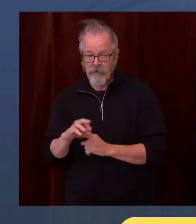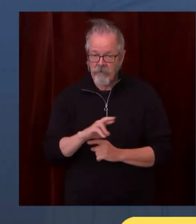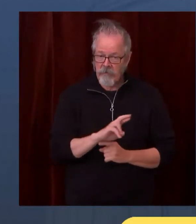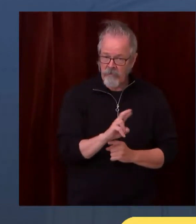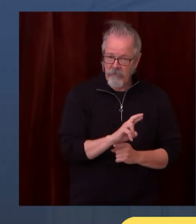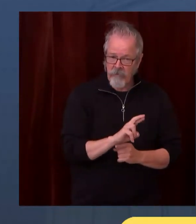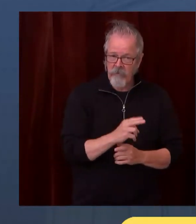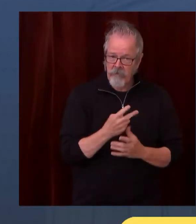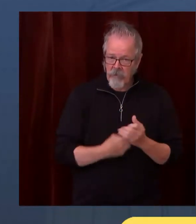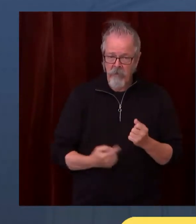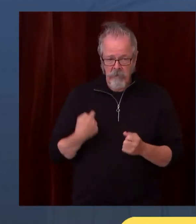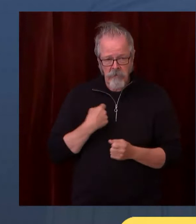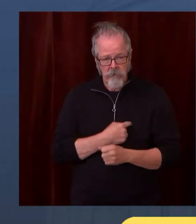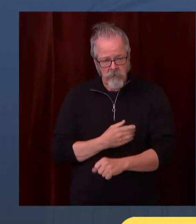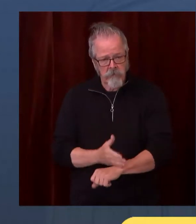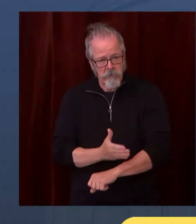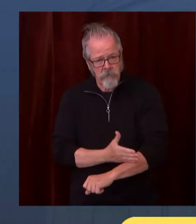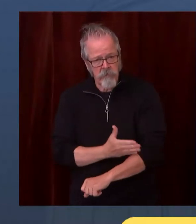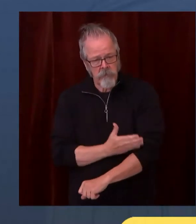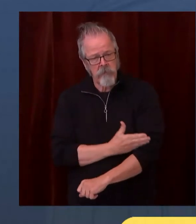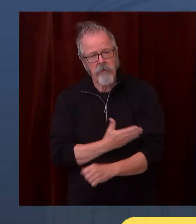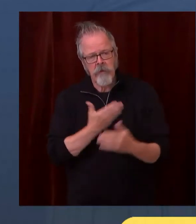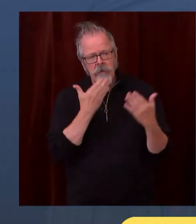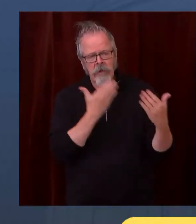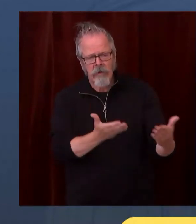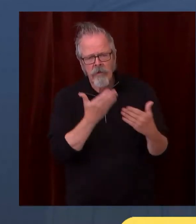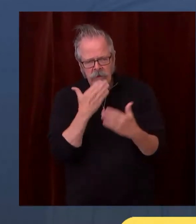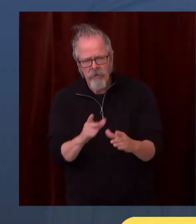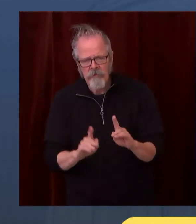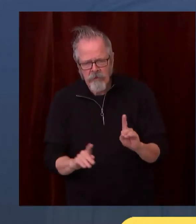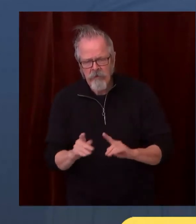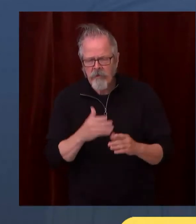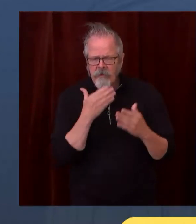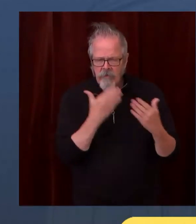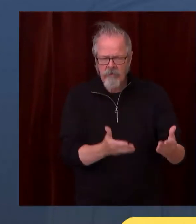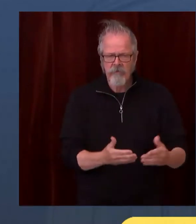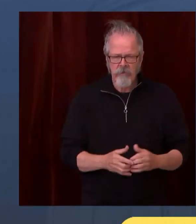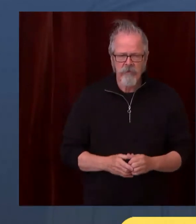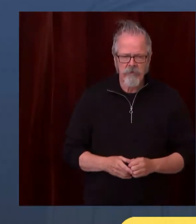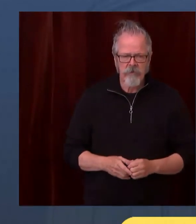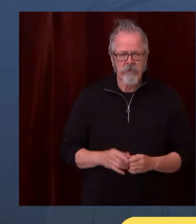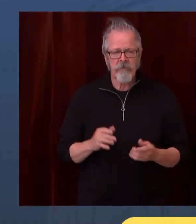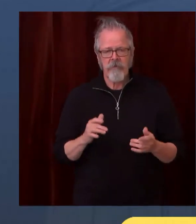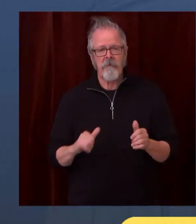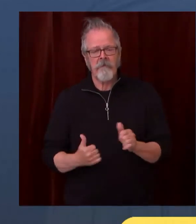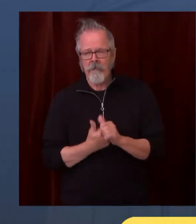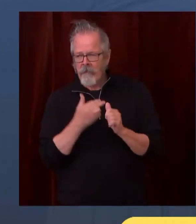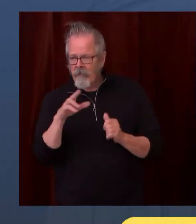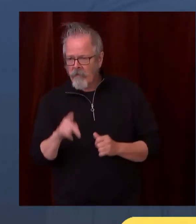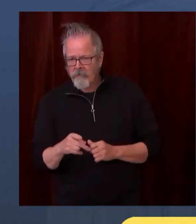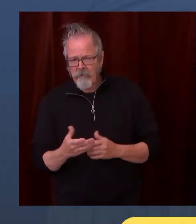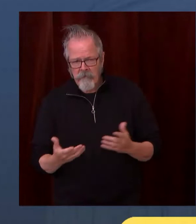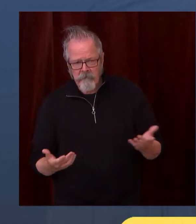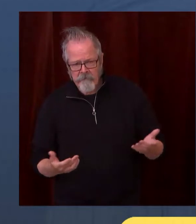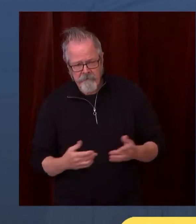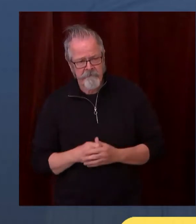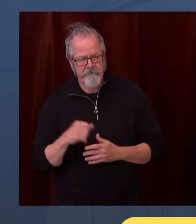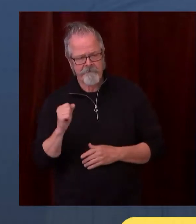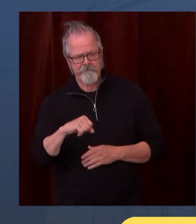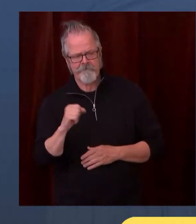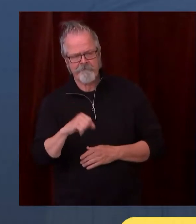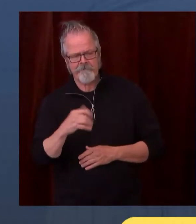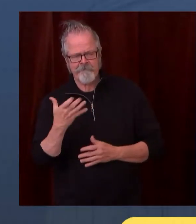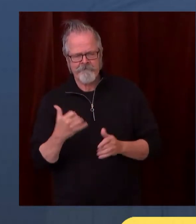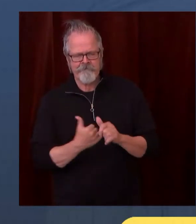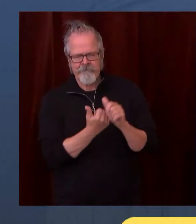it. Keith, would you like to ask a follow-up? Yeah, Governor, could you go further into the cause and effect, because you showed the